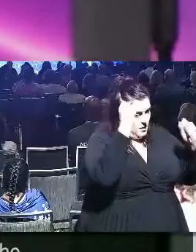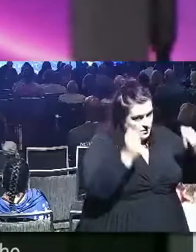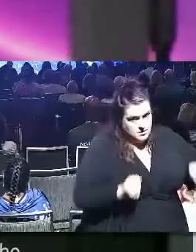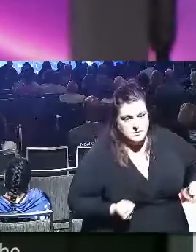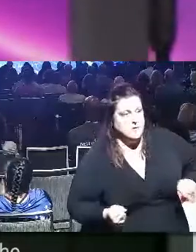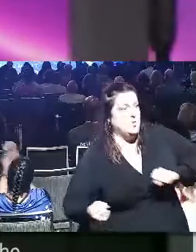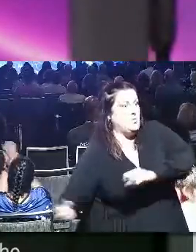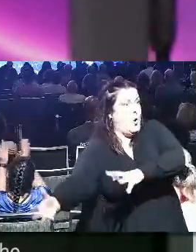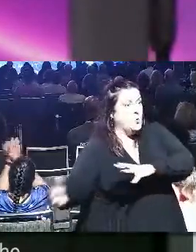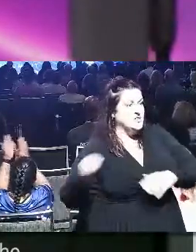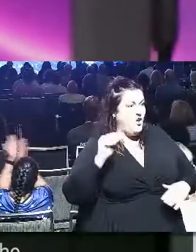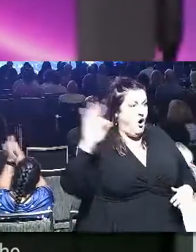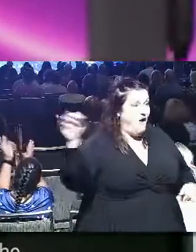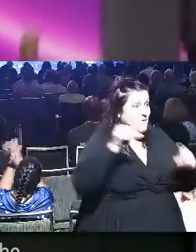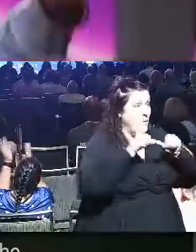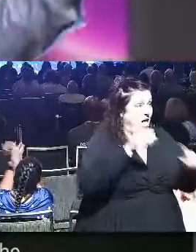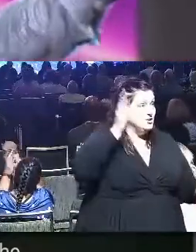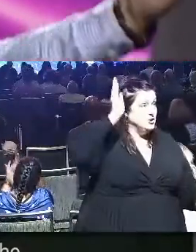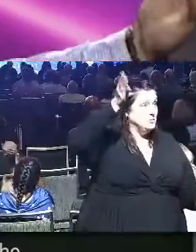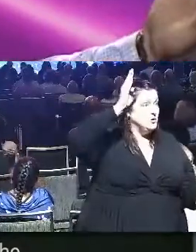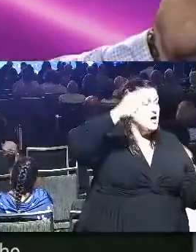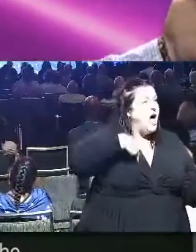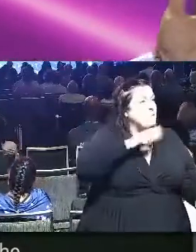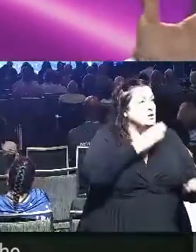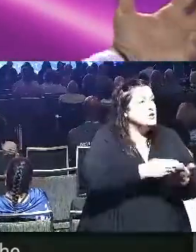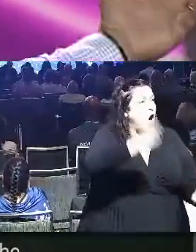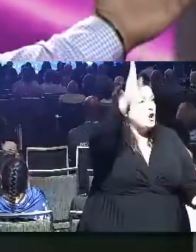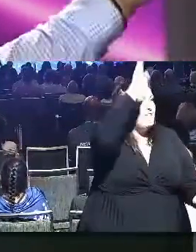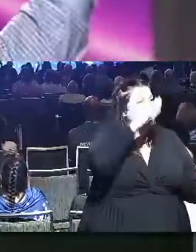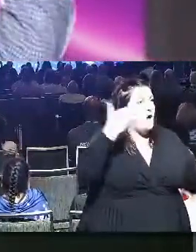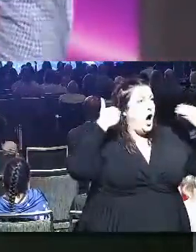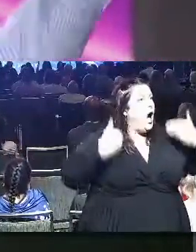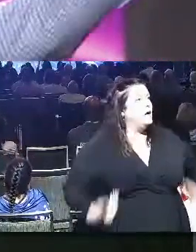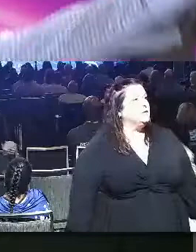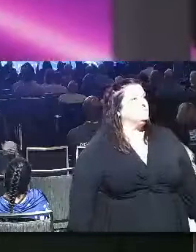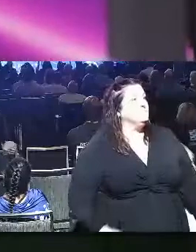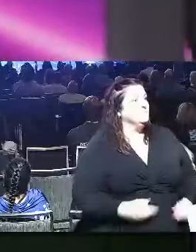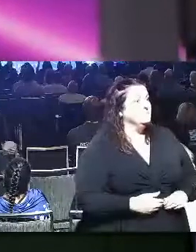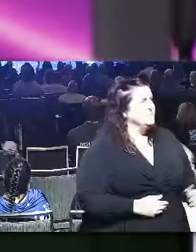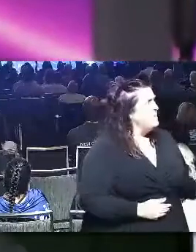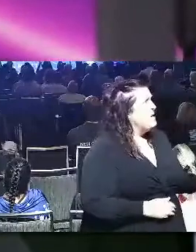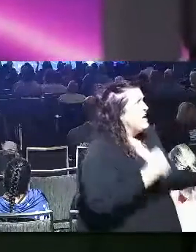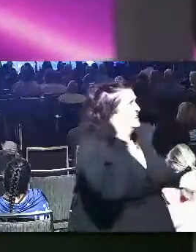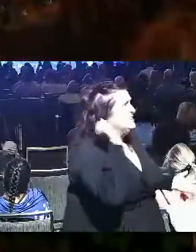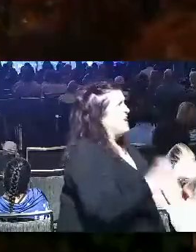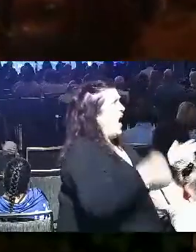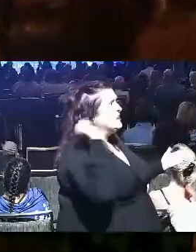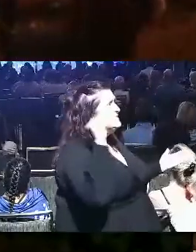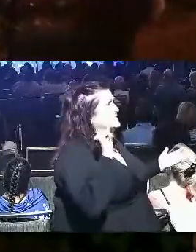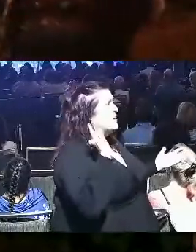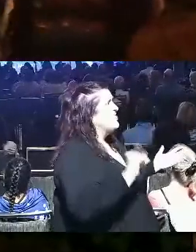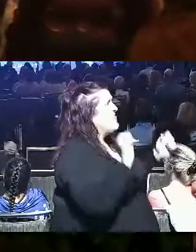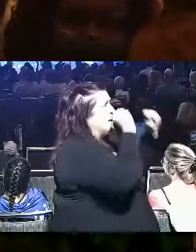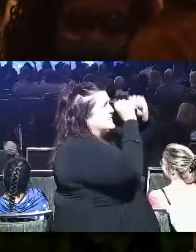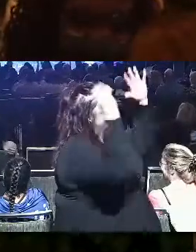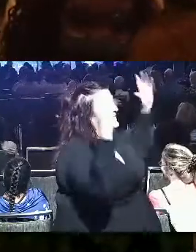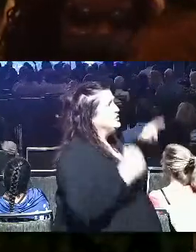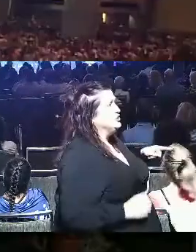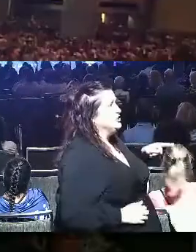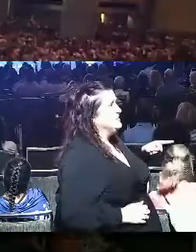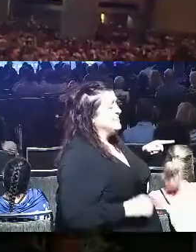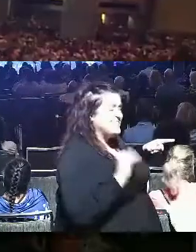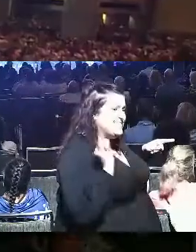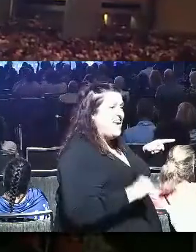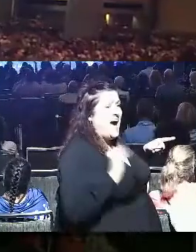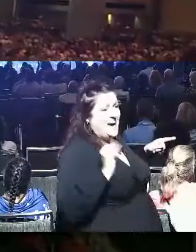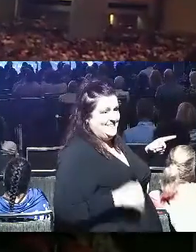into the audience, and she goes, I'm a daughter of God. And I was like, yes, that is the vision, guys. That is the